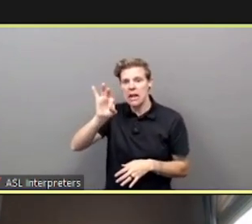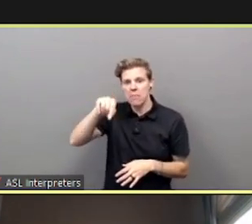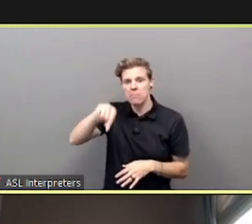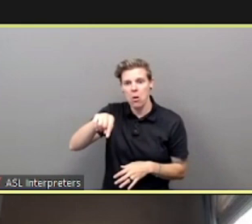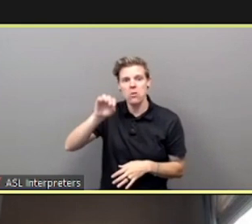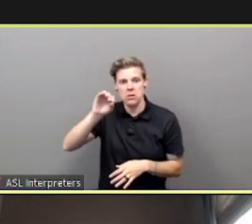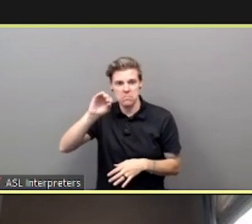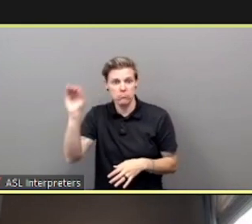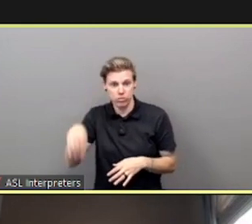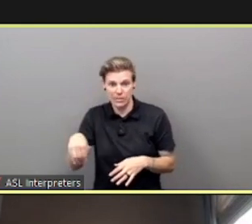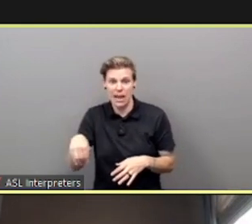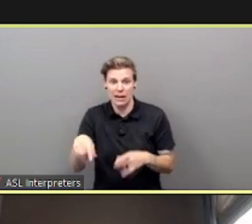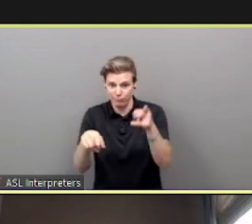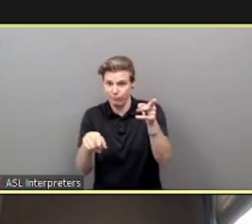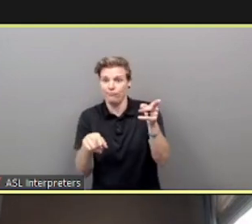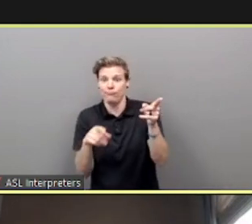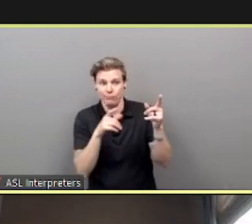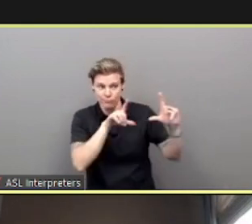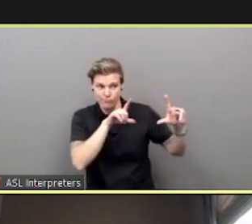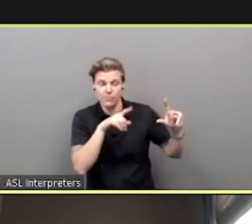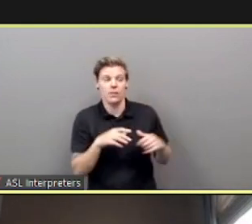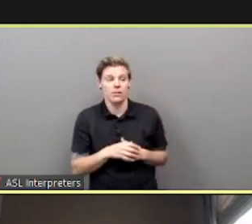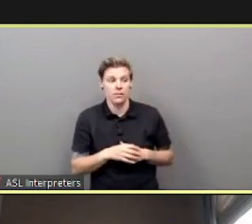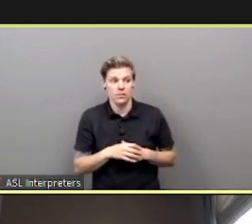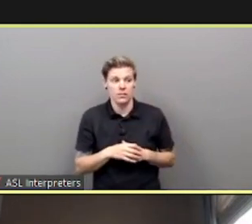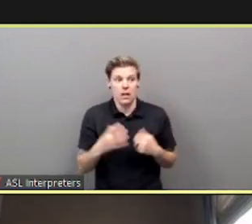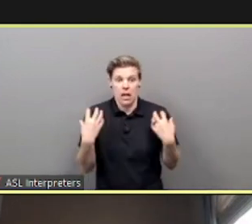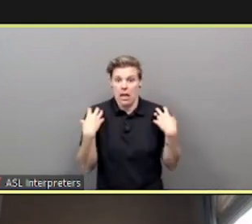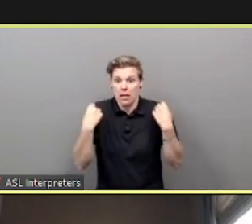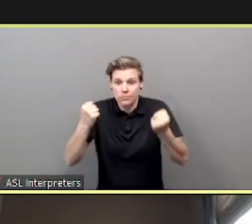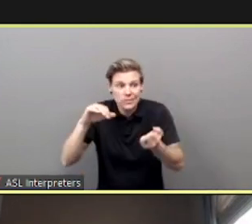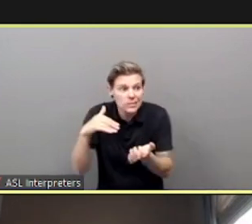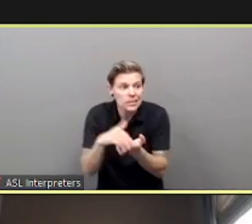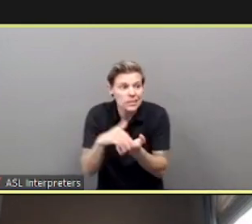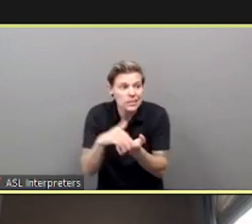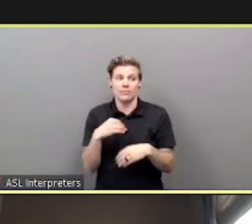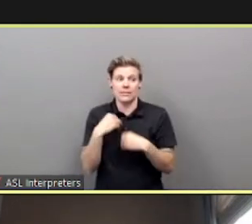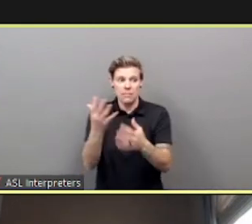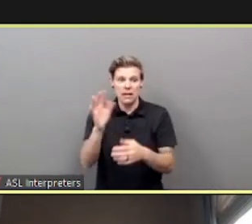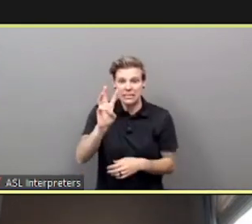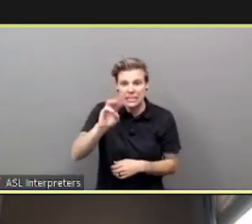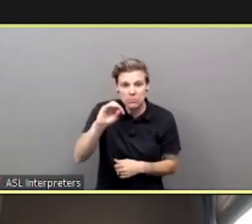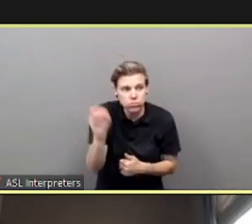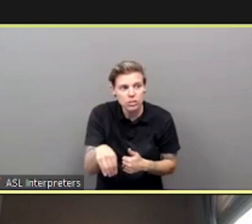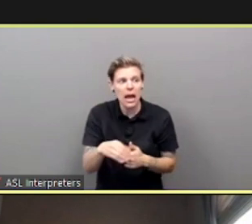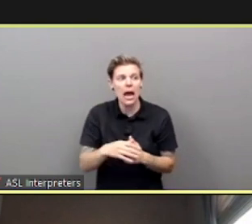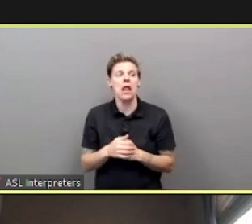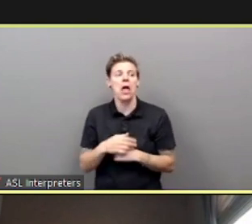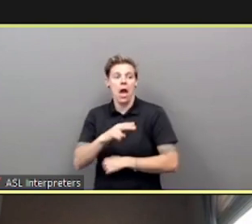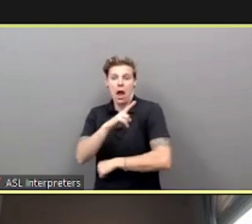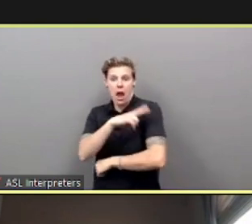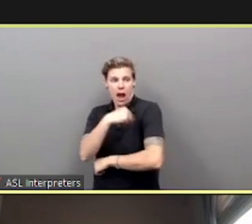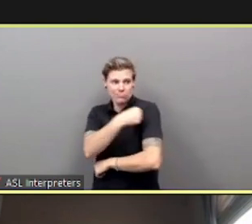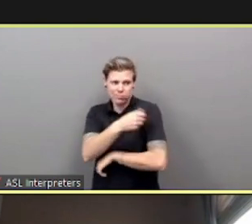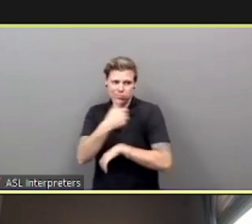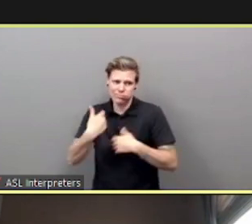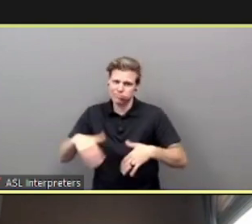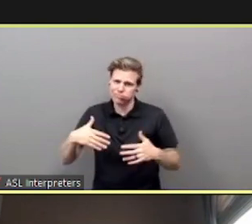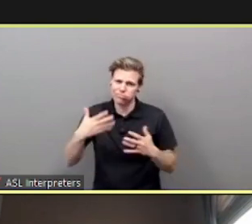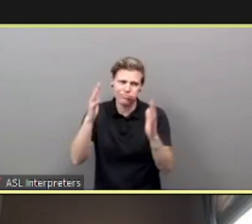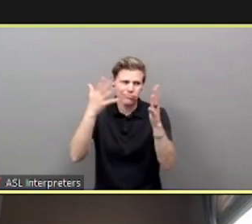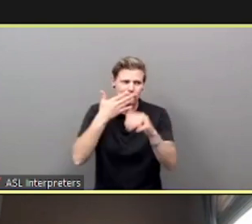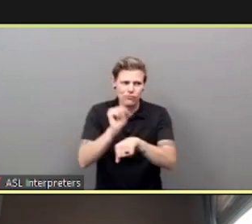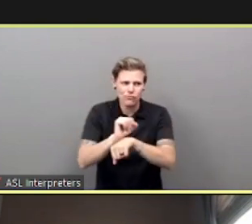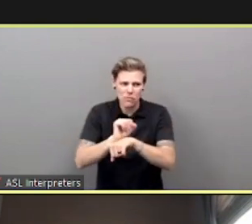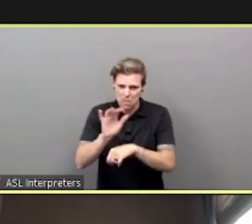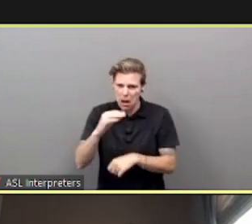qualified health centers. You're giving 6.8% of the vaccine. Hospitals, great job, 6.6% of the